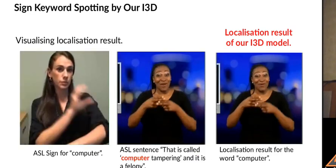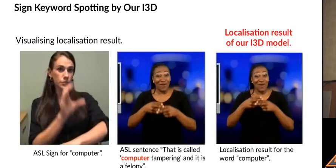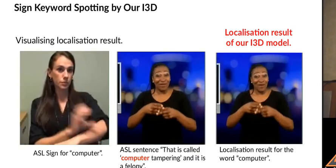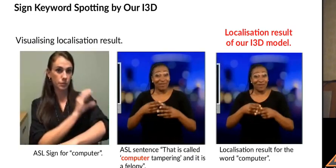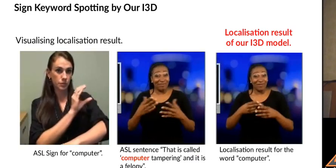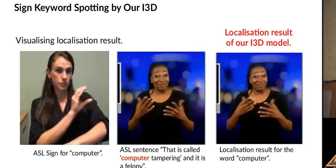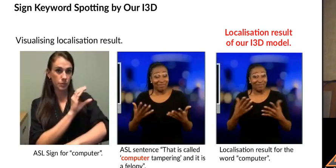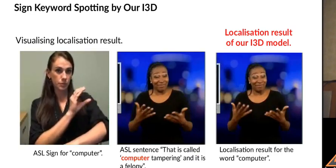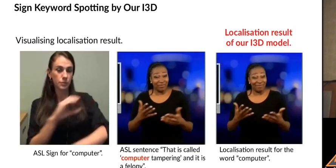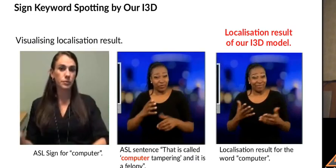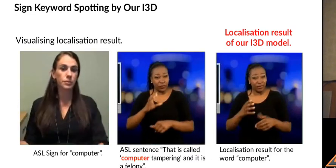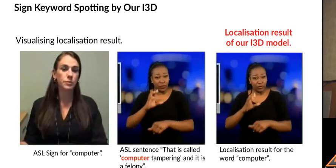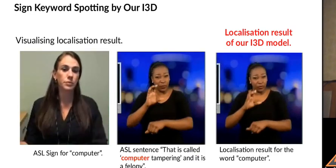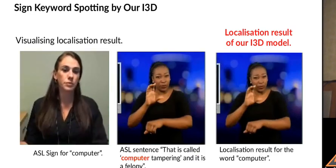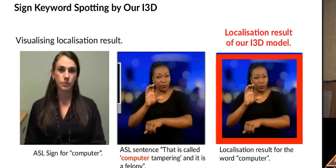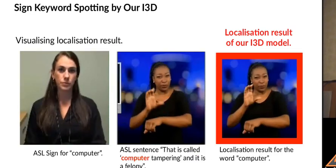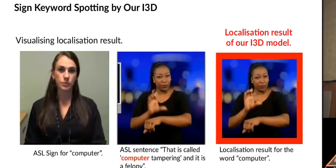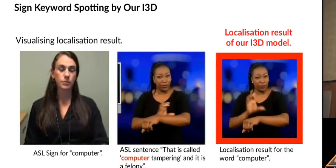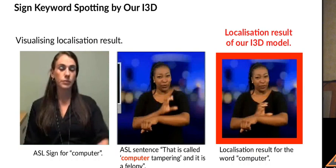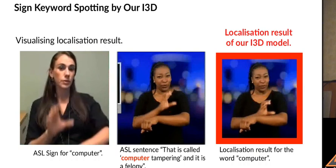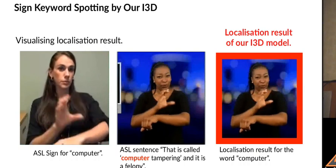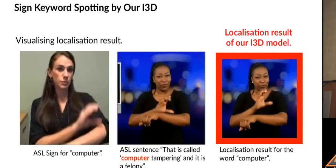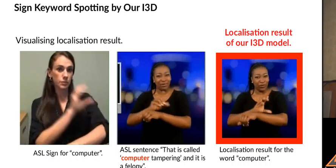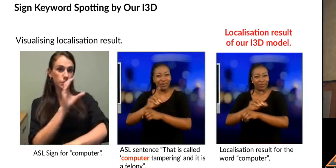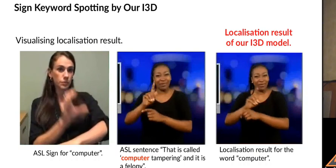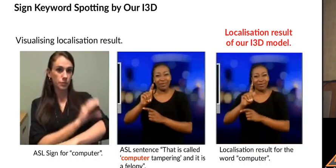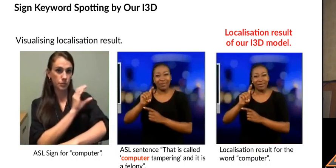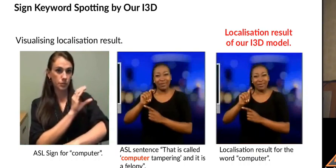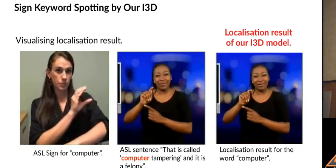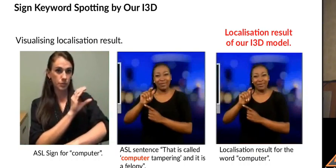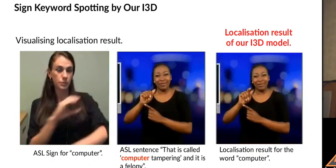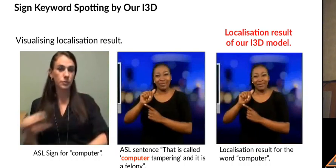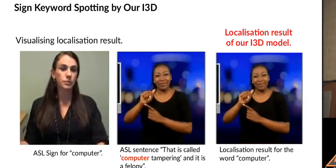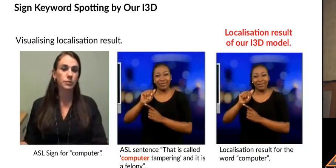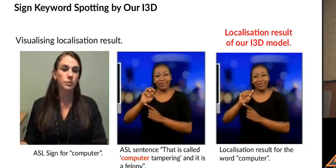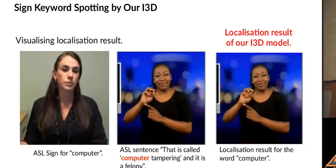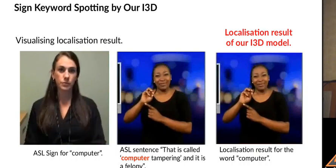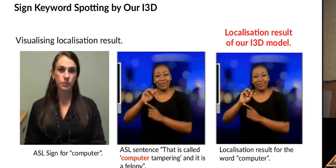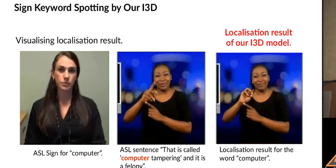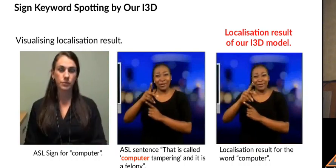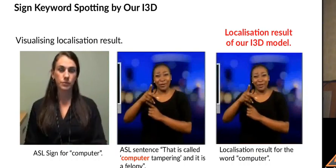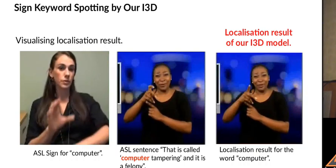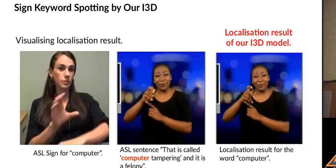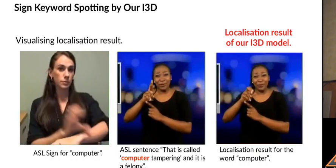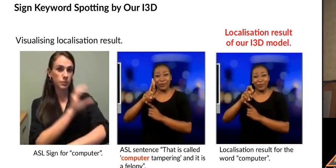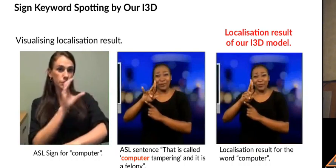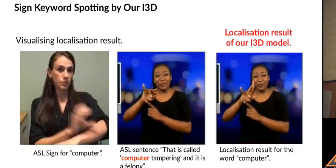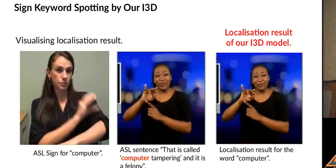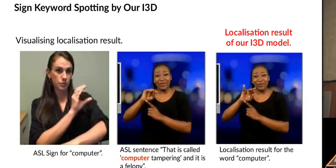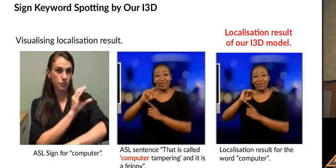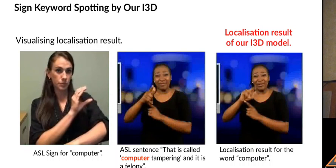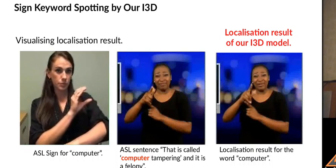Here we show another example of the localization results of the word computer. The sentence consisting of the word